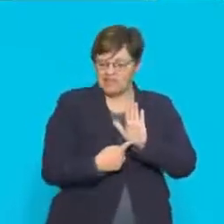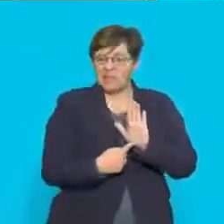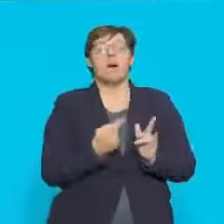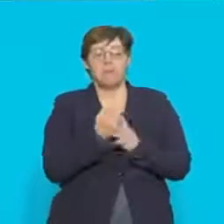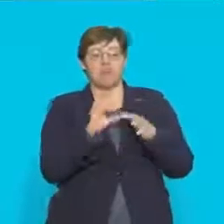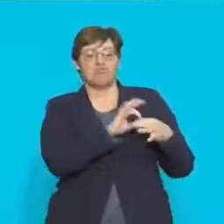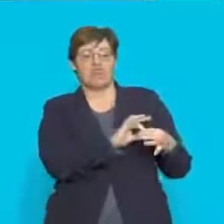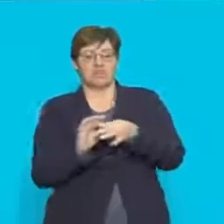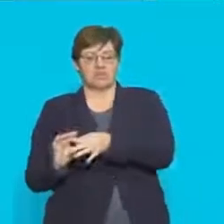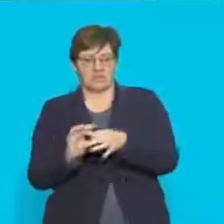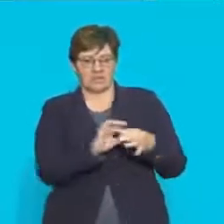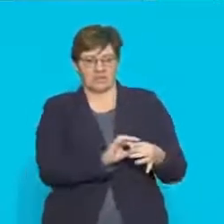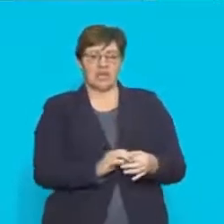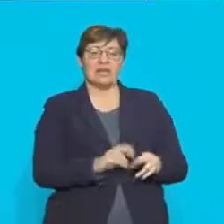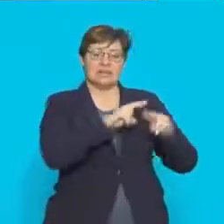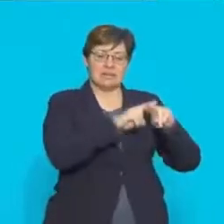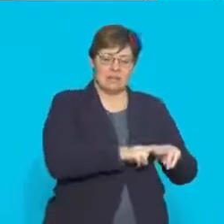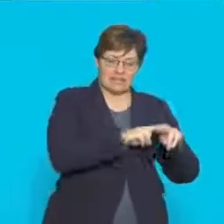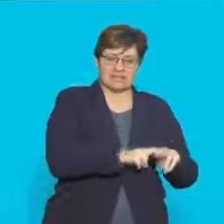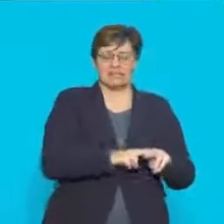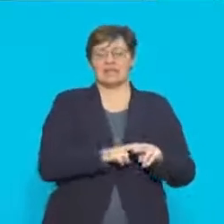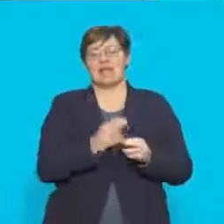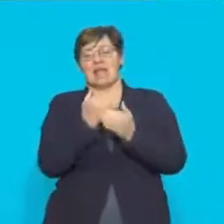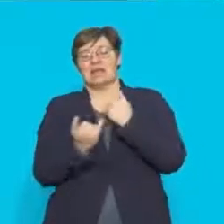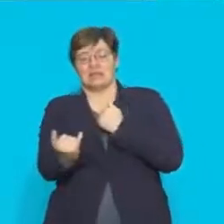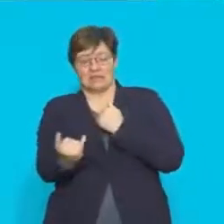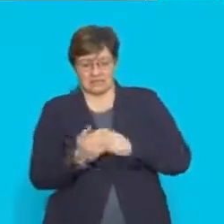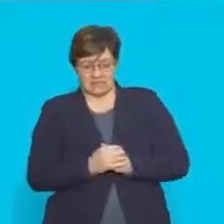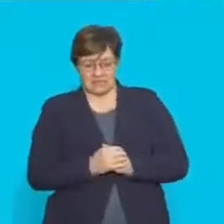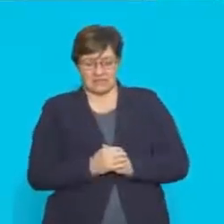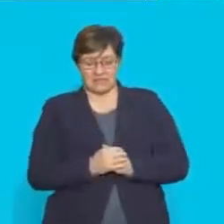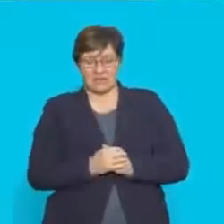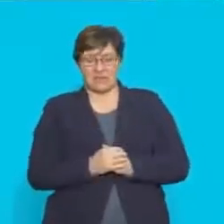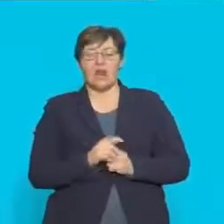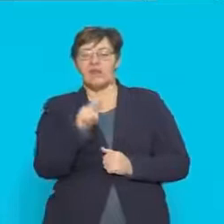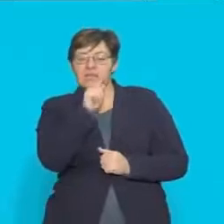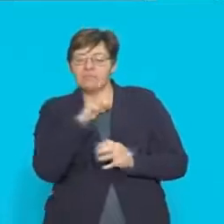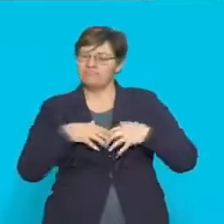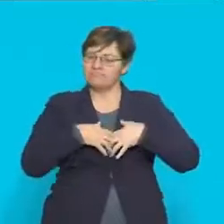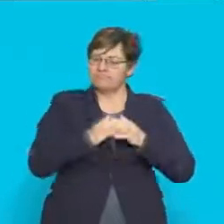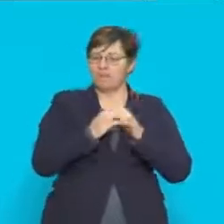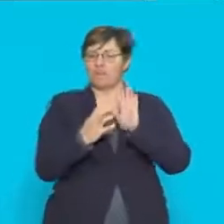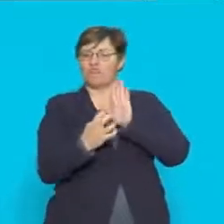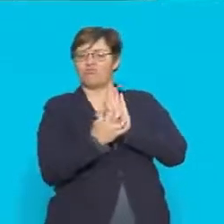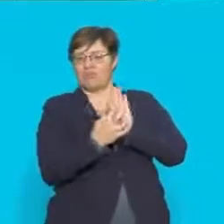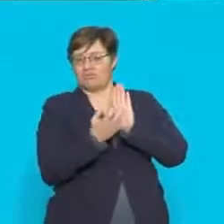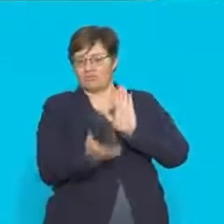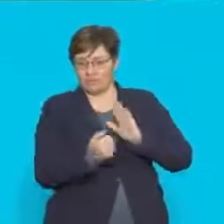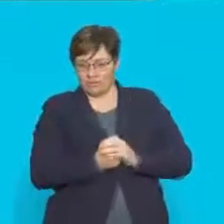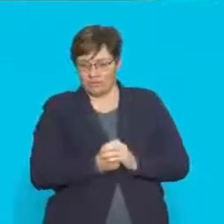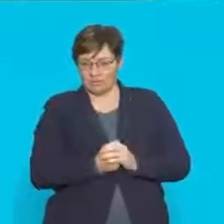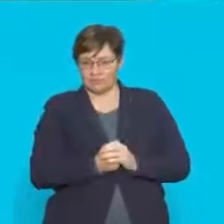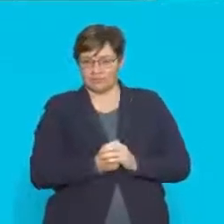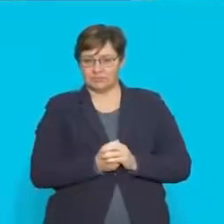relationship between an independent and a dependent. So that's a relationship. That's what makes graphs what they are. When you